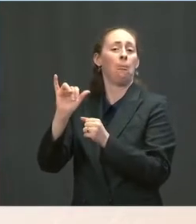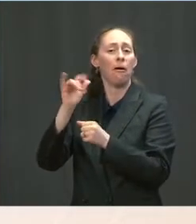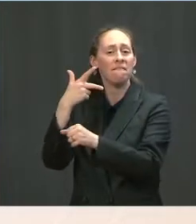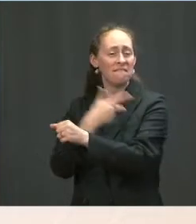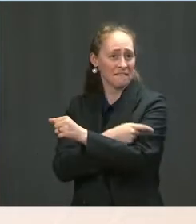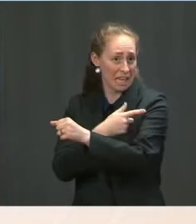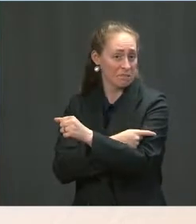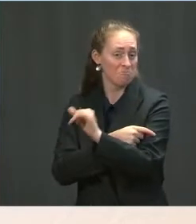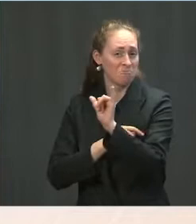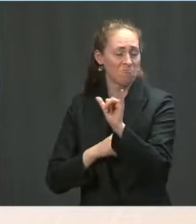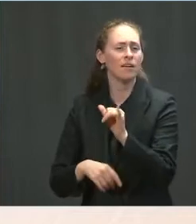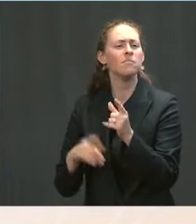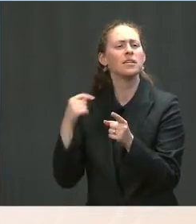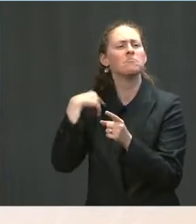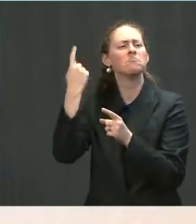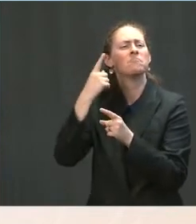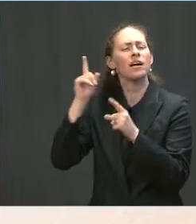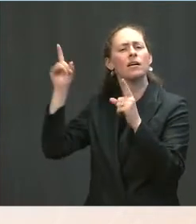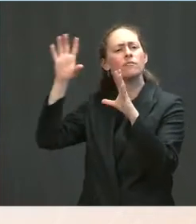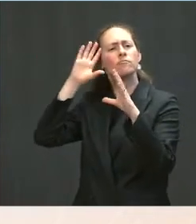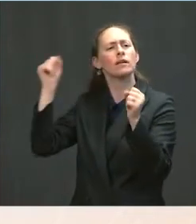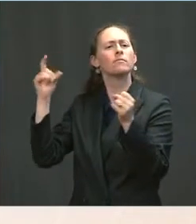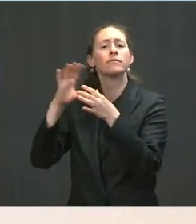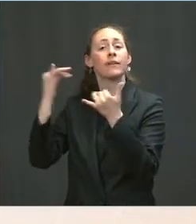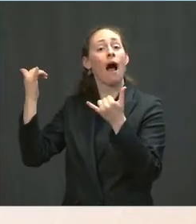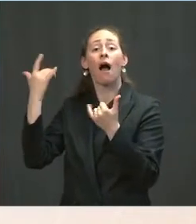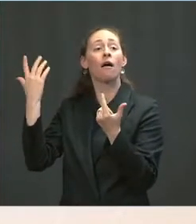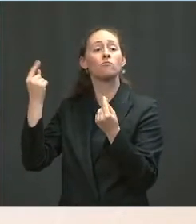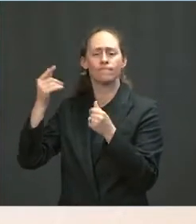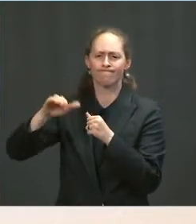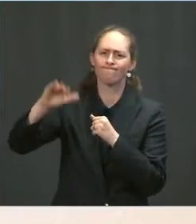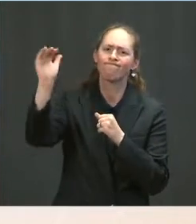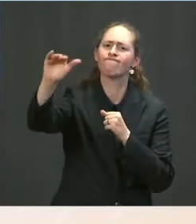people to mask up if there have been just